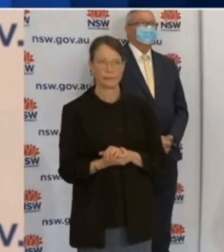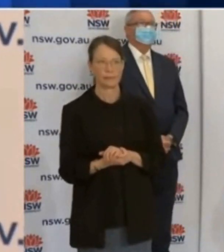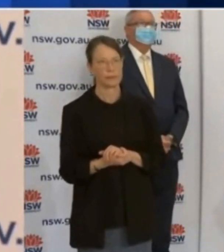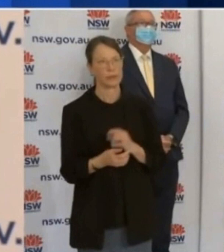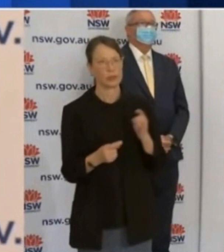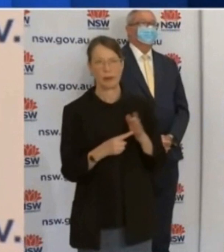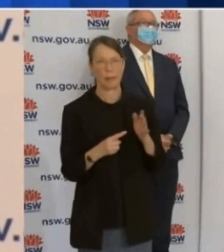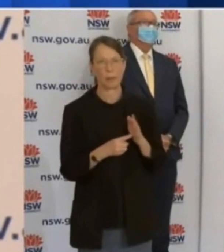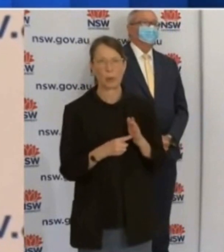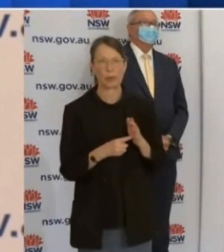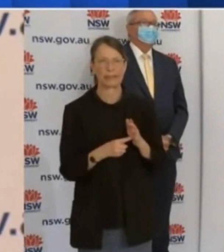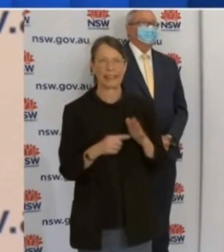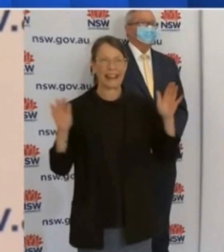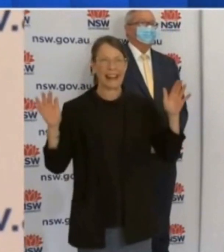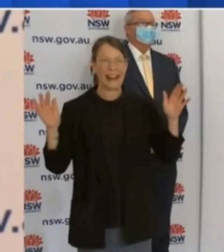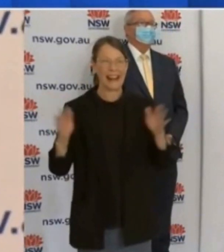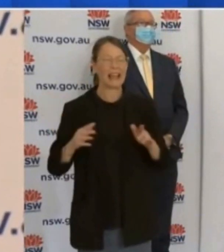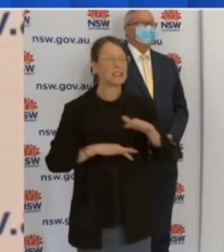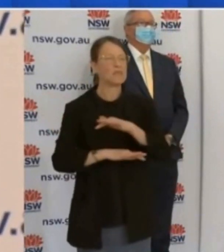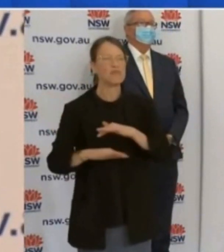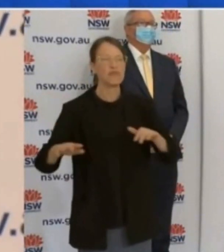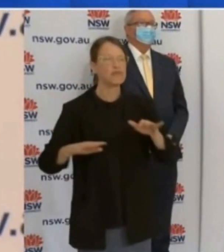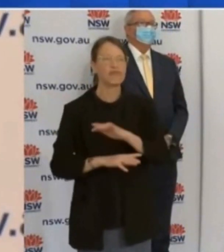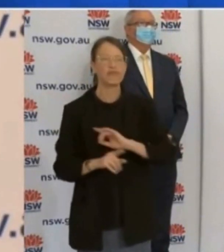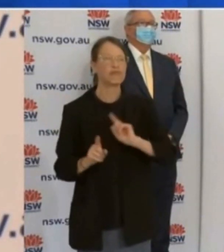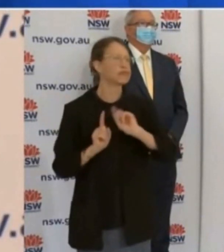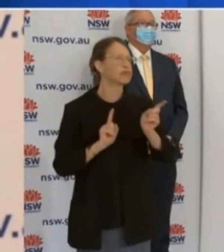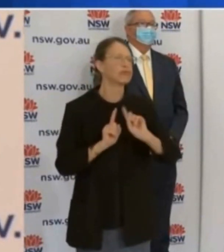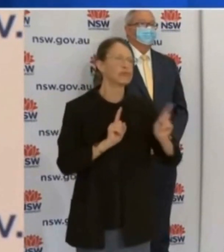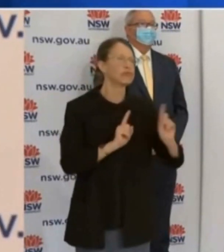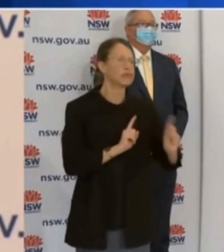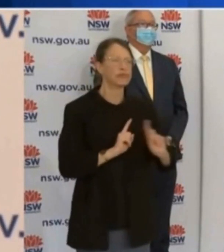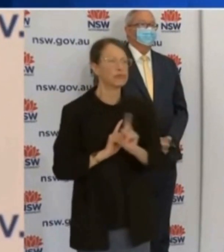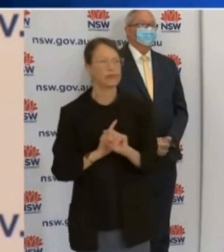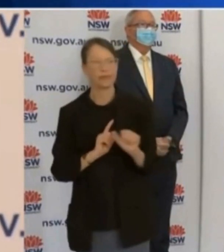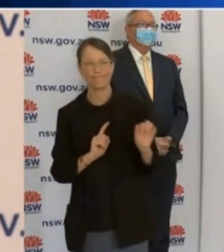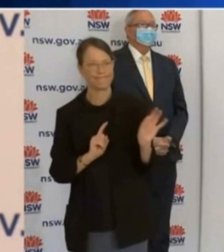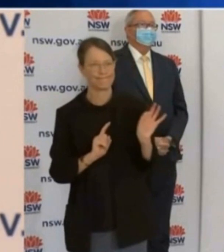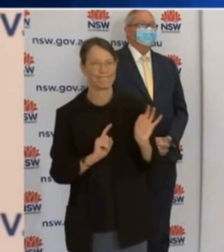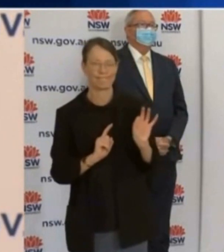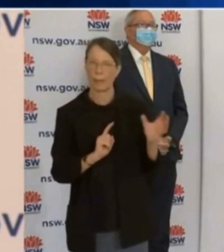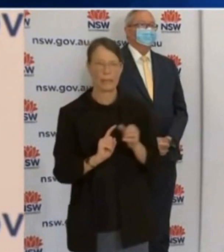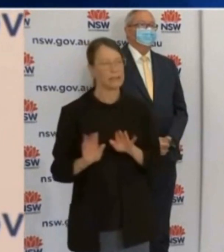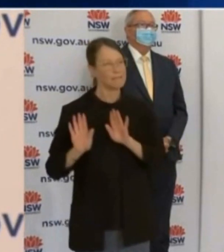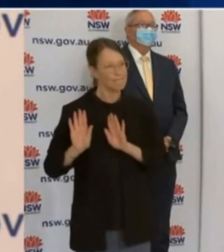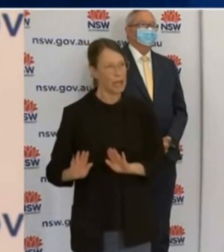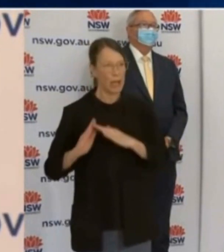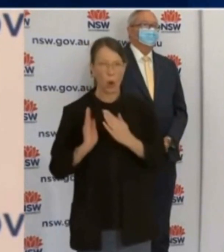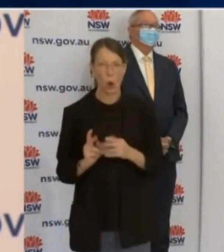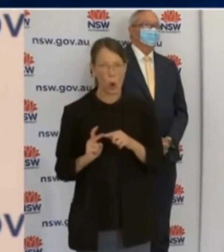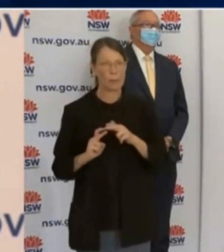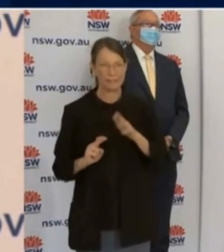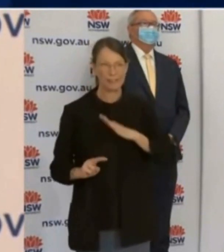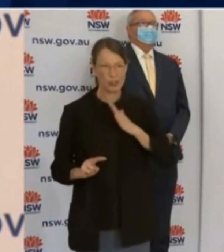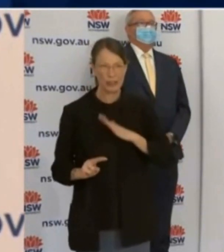decrease mobility, and the community needs to adhere to the orders. So we're still seeing a lot of unnecessary movement of